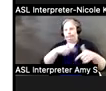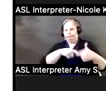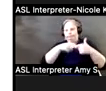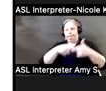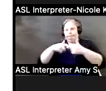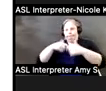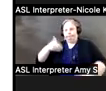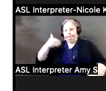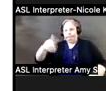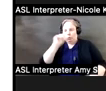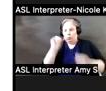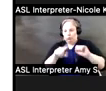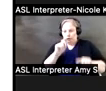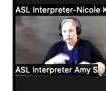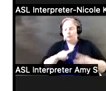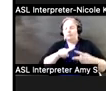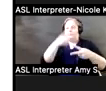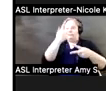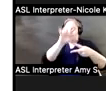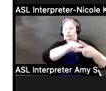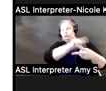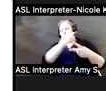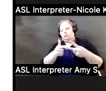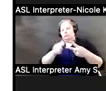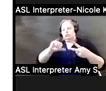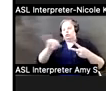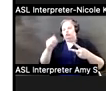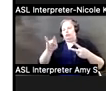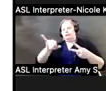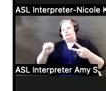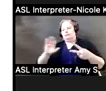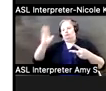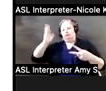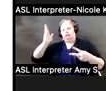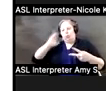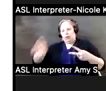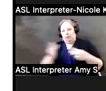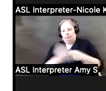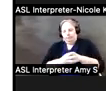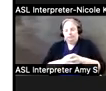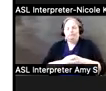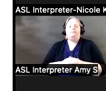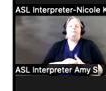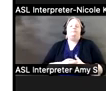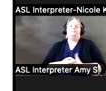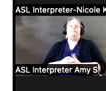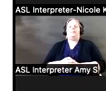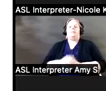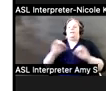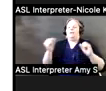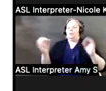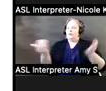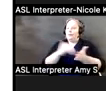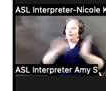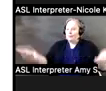questions. And then we will turn it over to Jenesis for her portion. So with that, again, welcome.